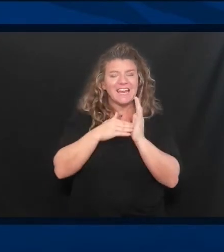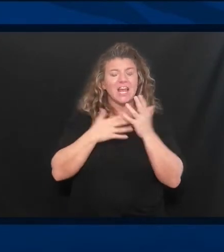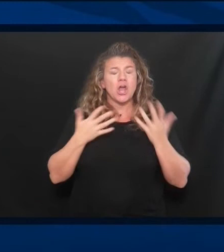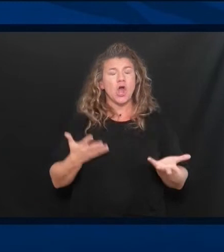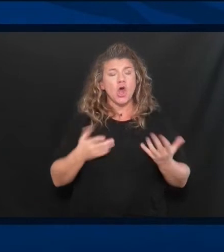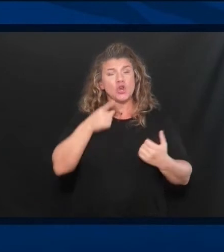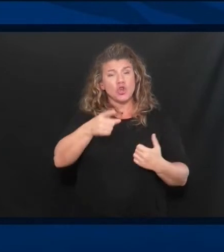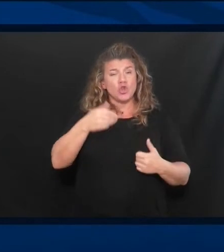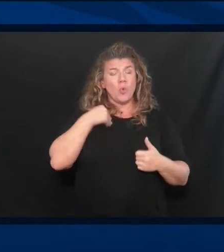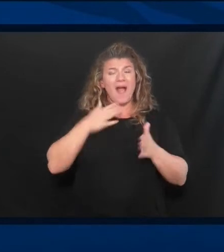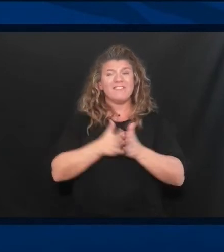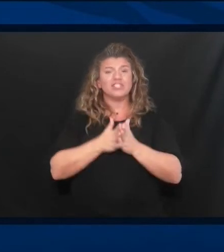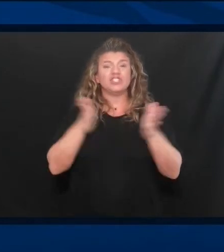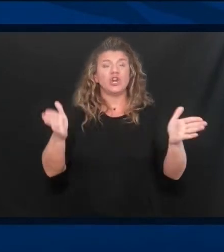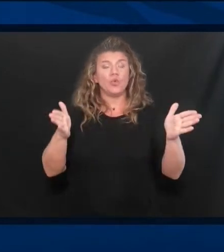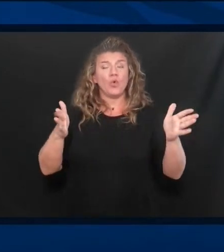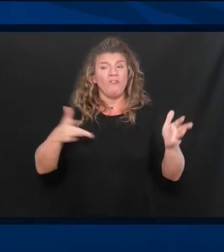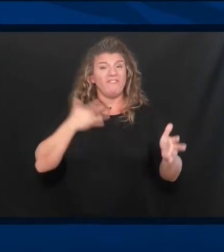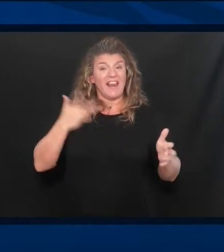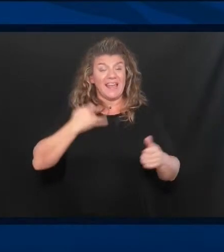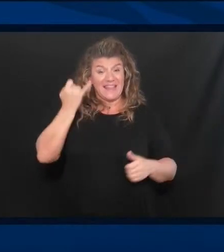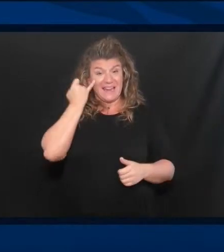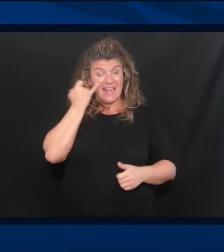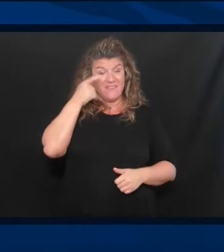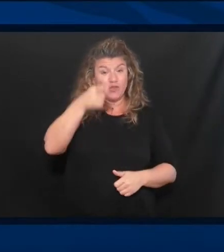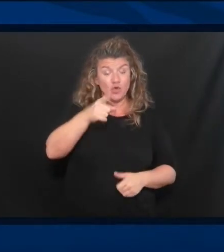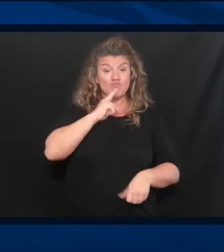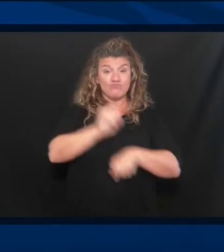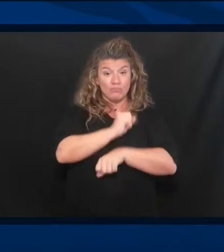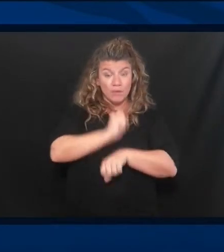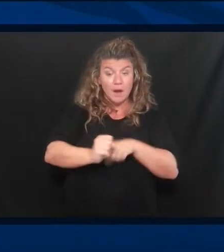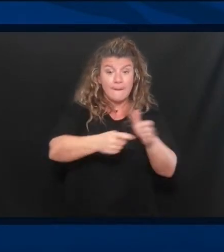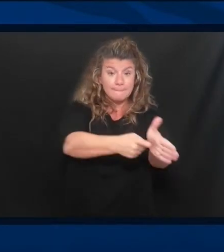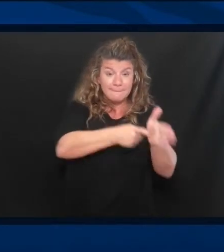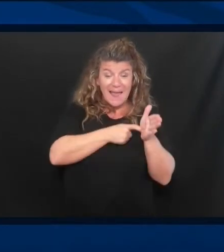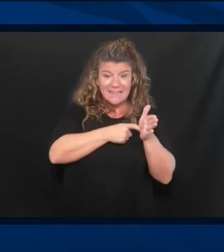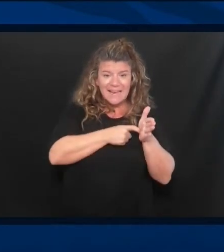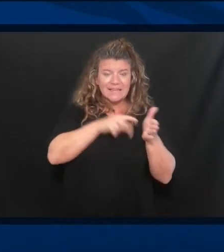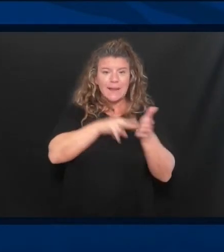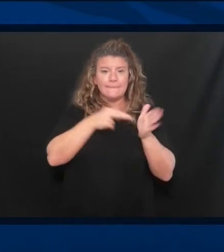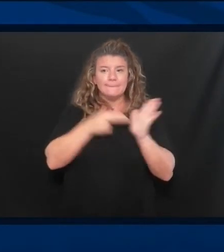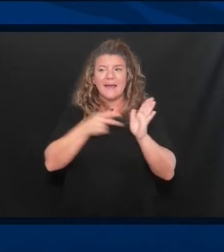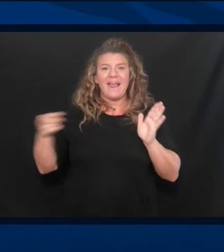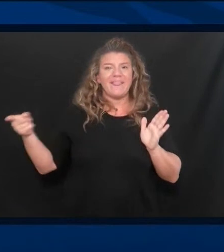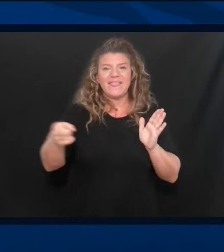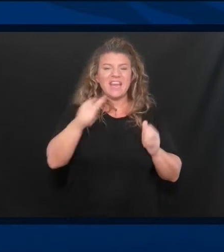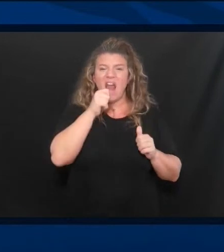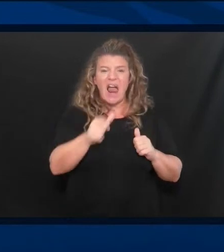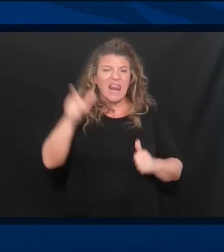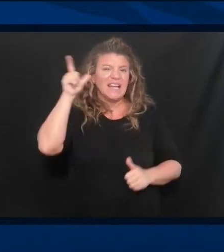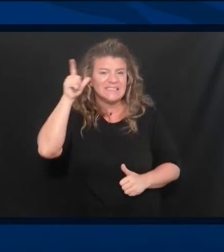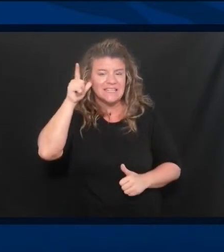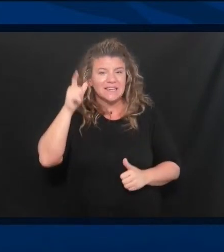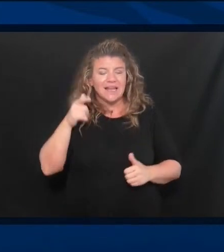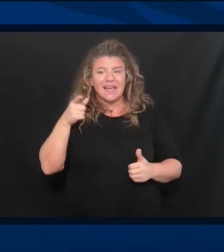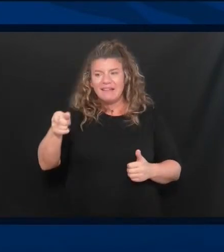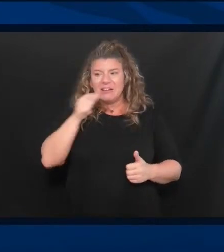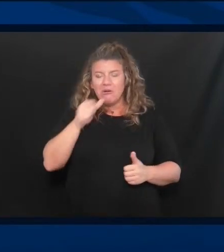a general fear that if you would make a mandate that people wouldn't listen, and if they don't listen, then what do you